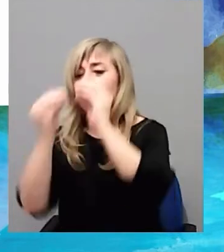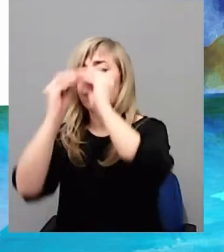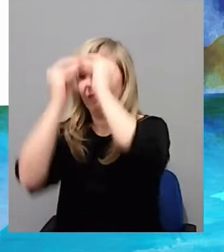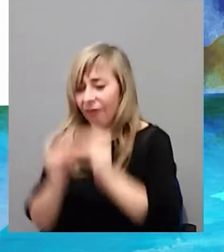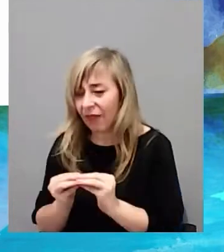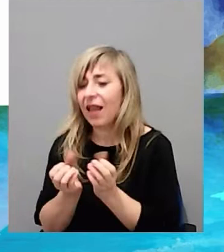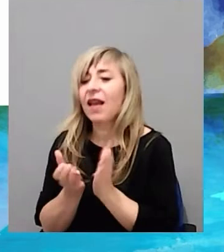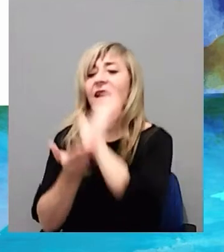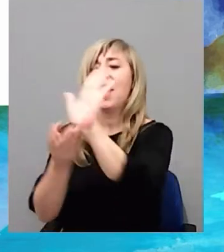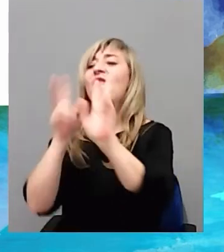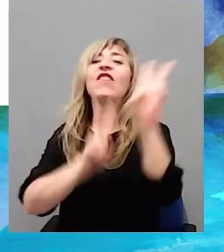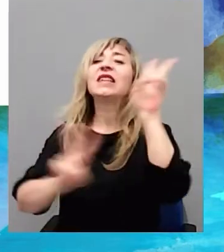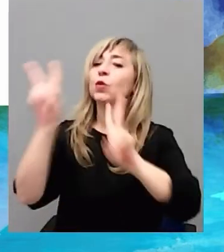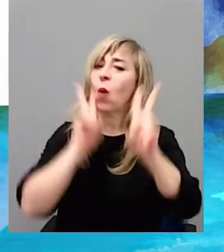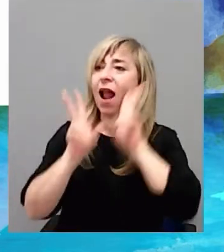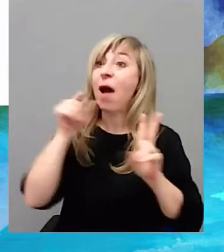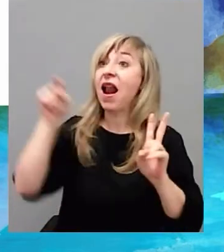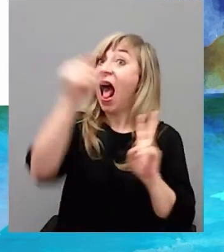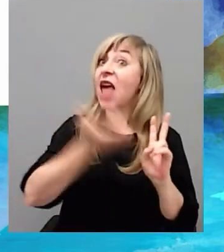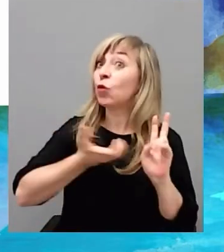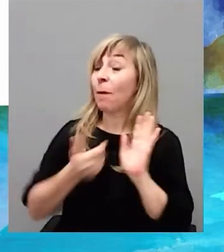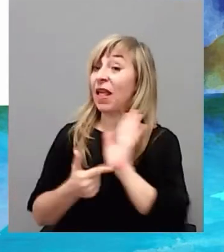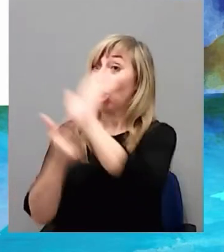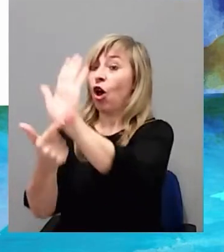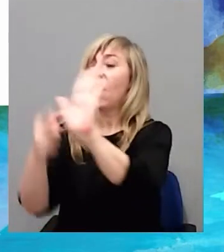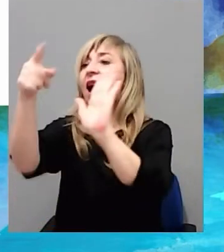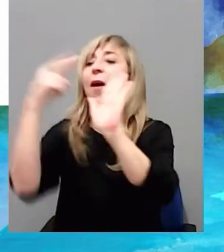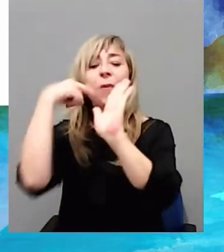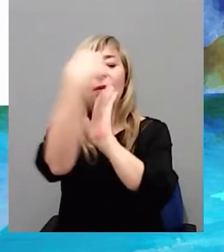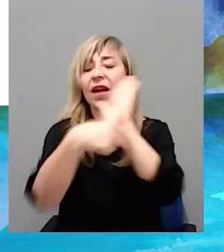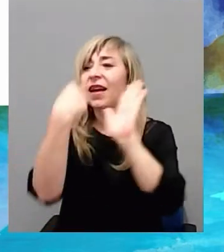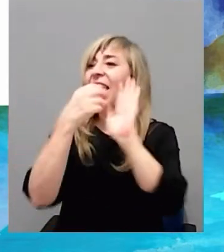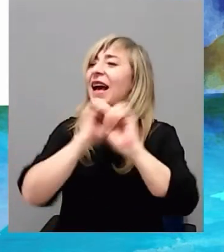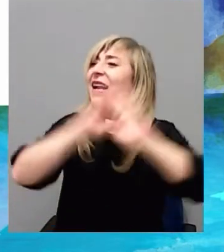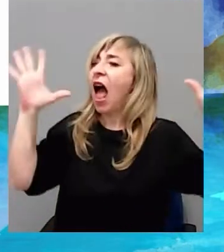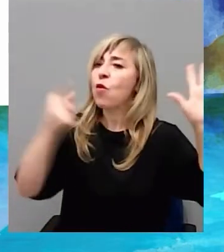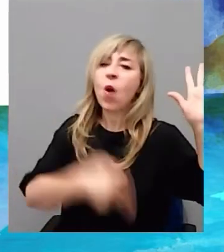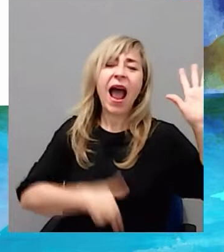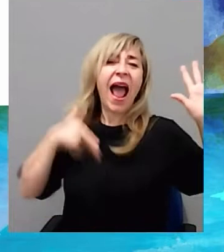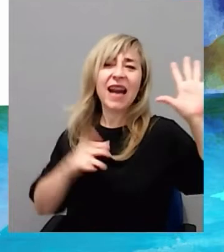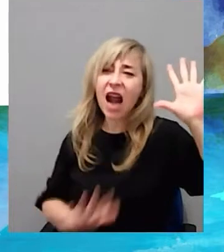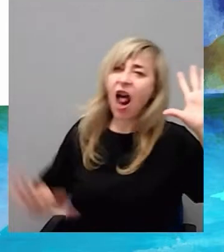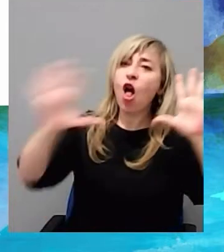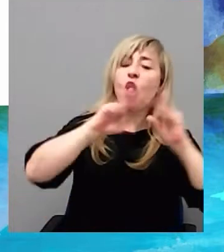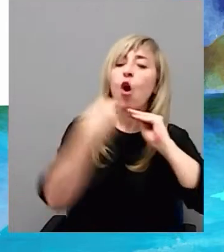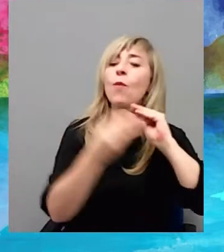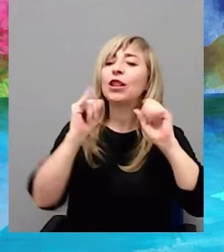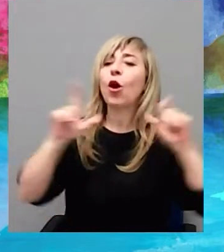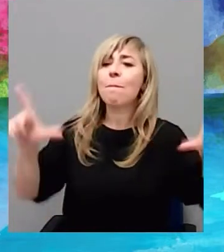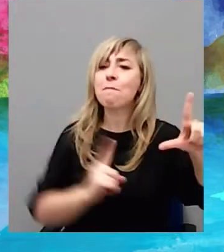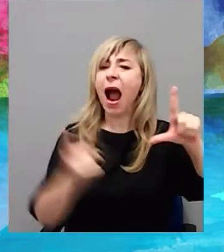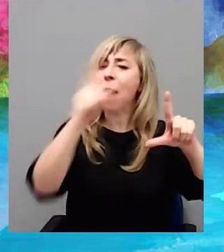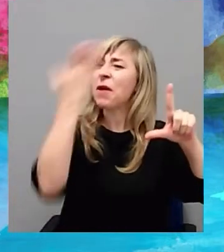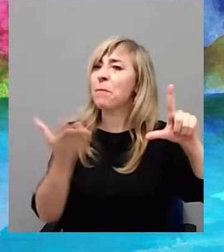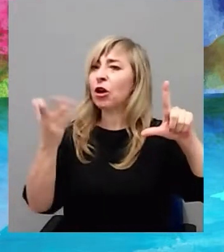communicate this information in a very simple fashion so that the town halls then have that information and it's placed